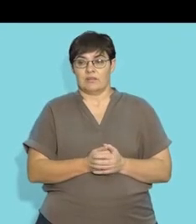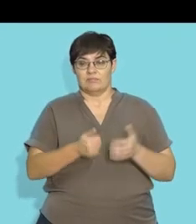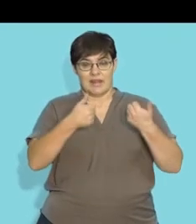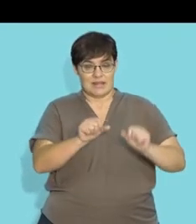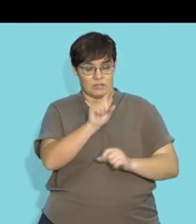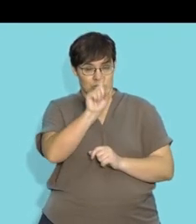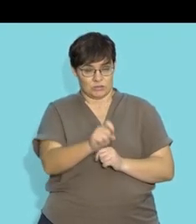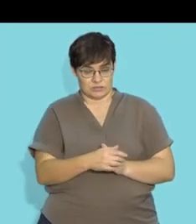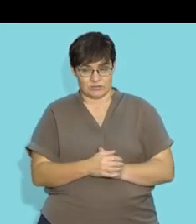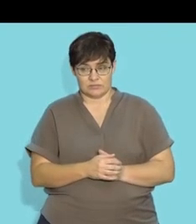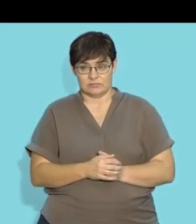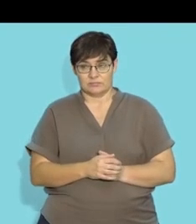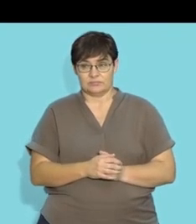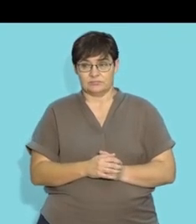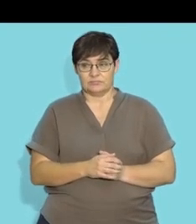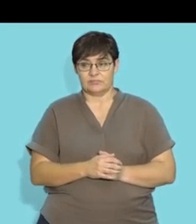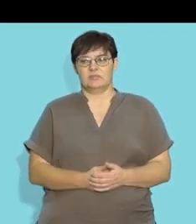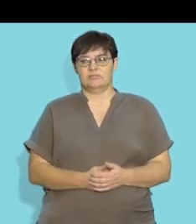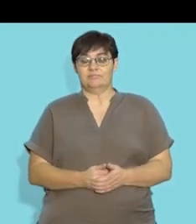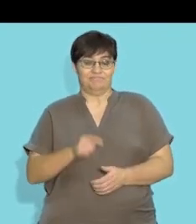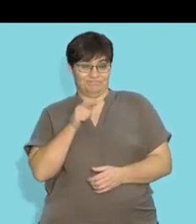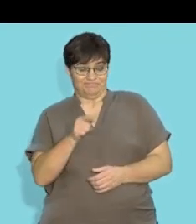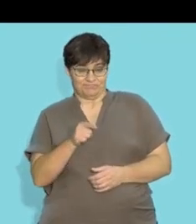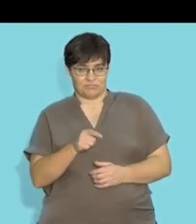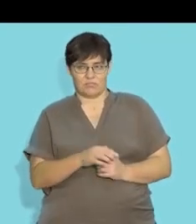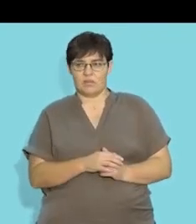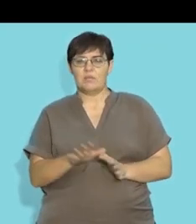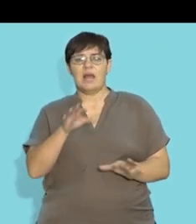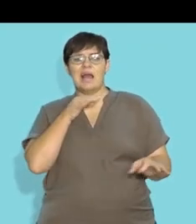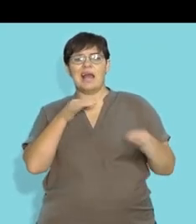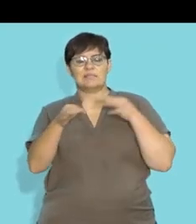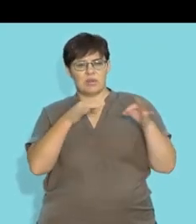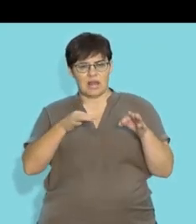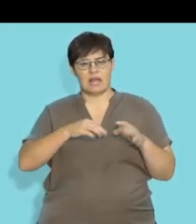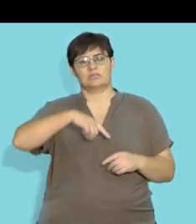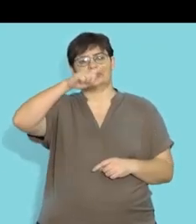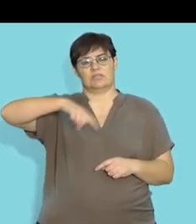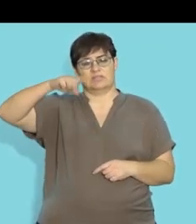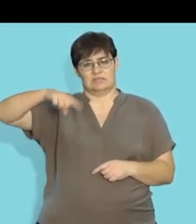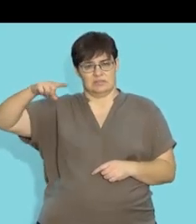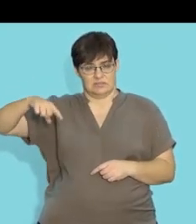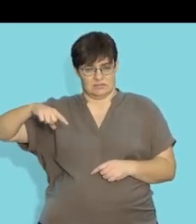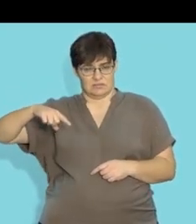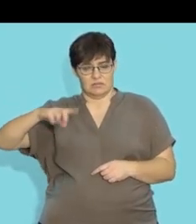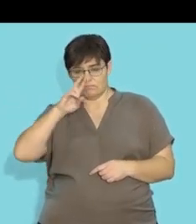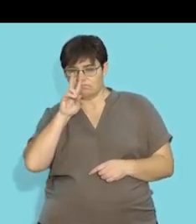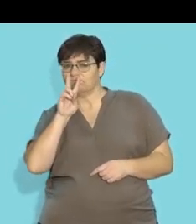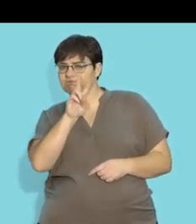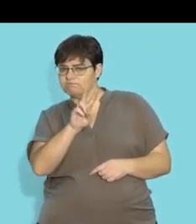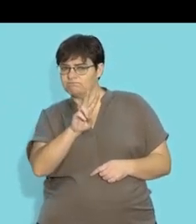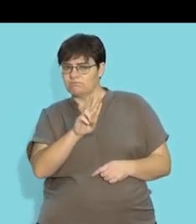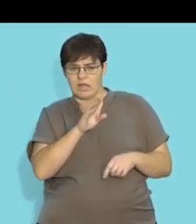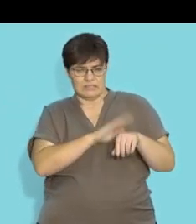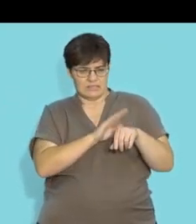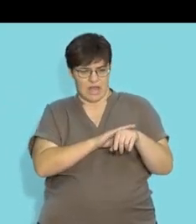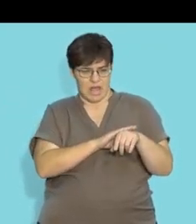So let's see now the next question. So here, describe the trends that is observed in